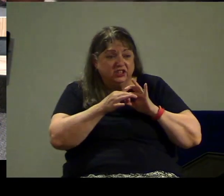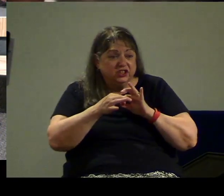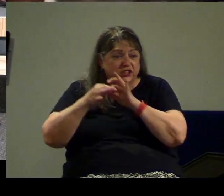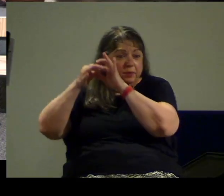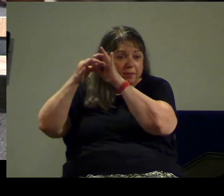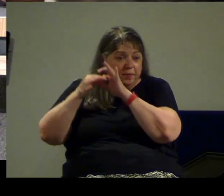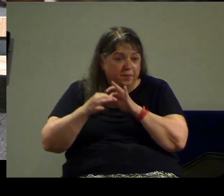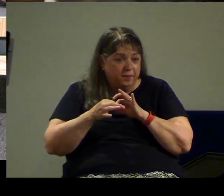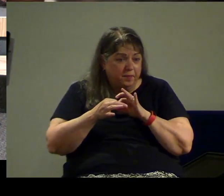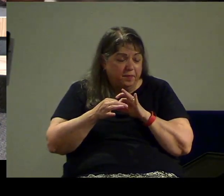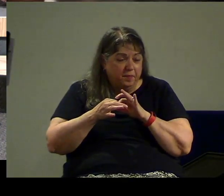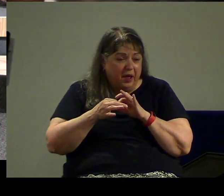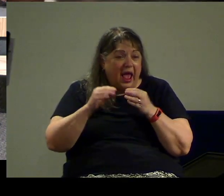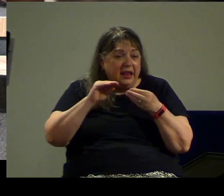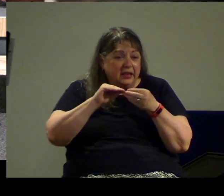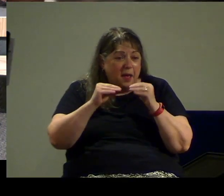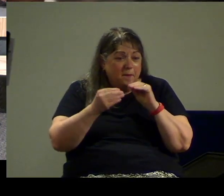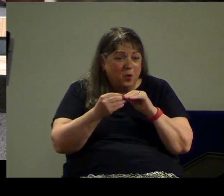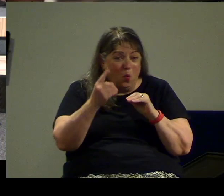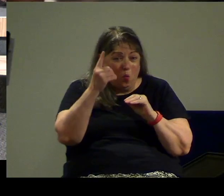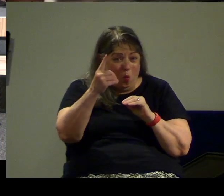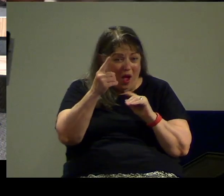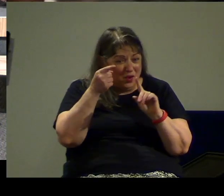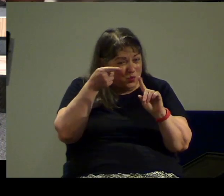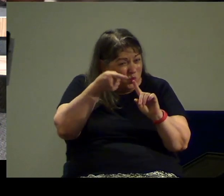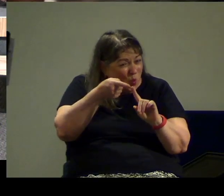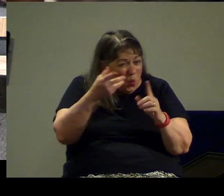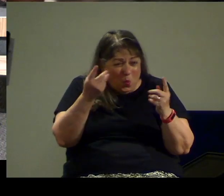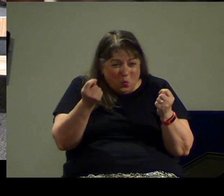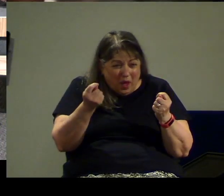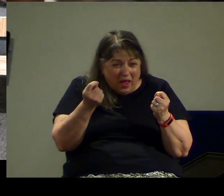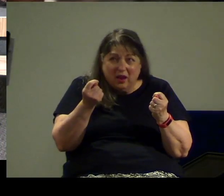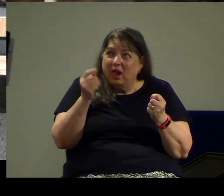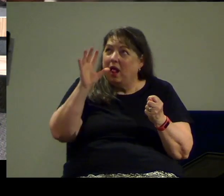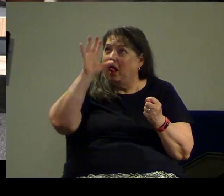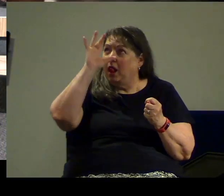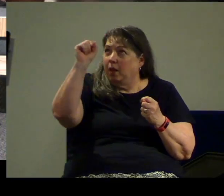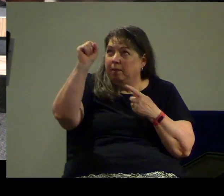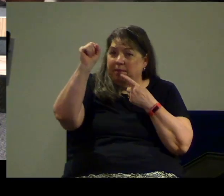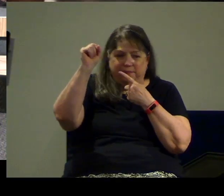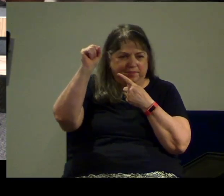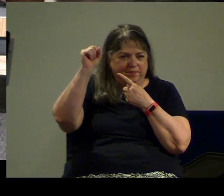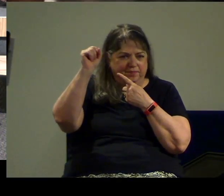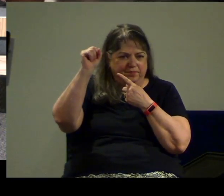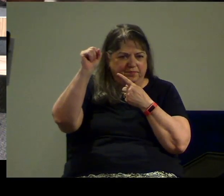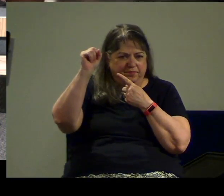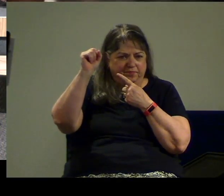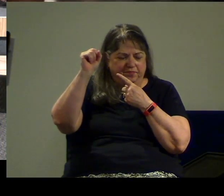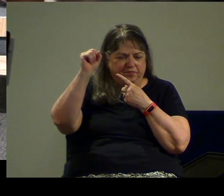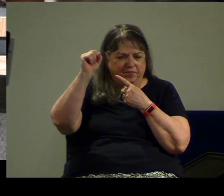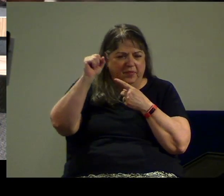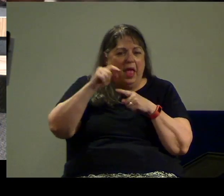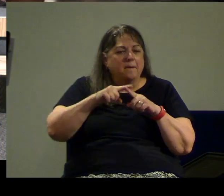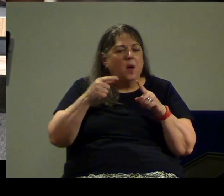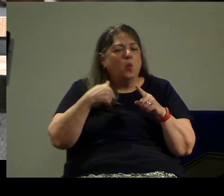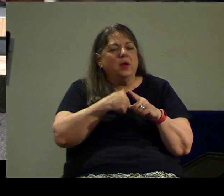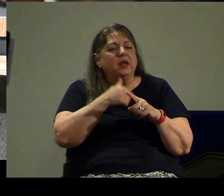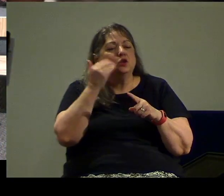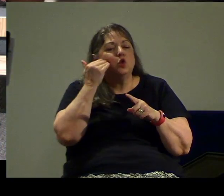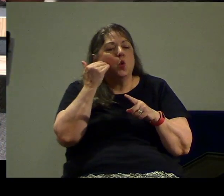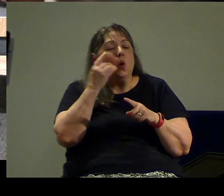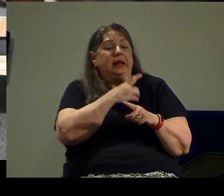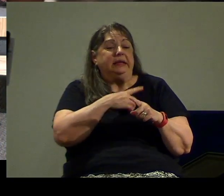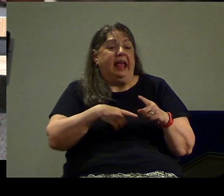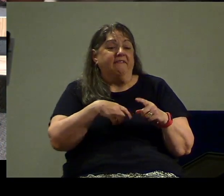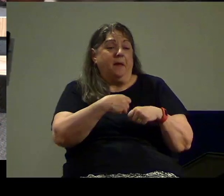his number one desire. How he got that, we don't know, but we know one thing. It was a personal